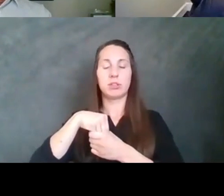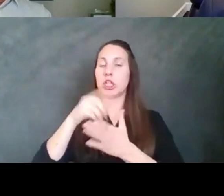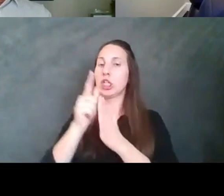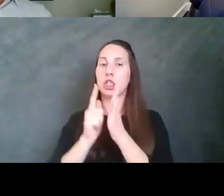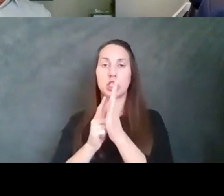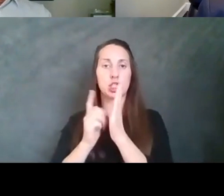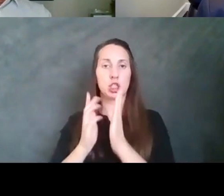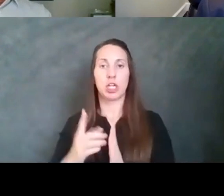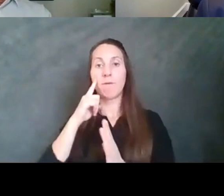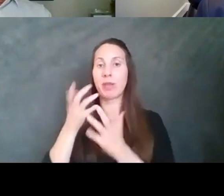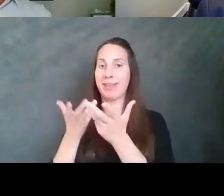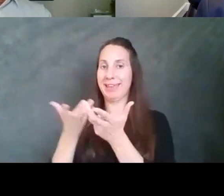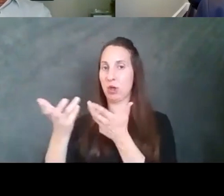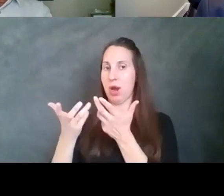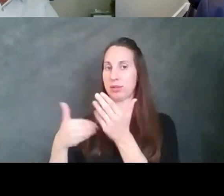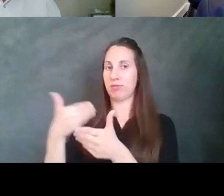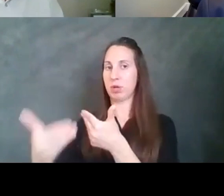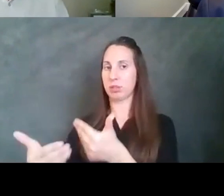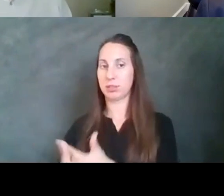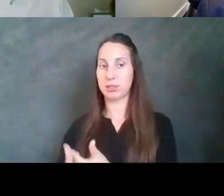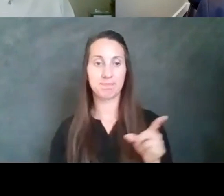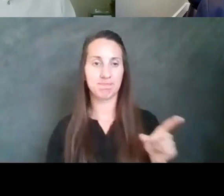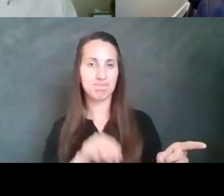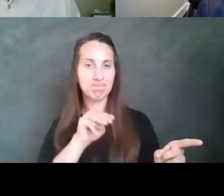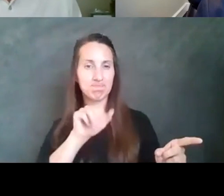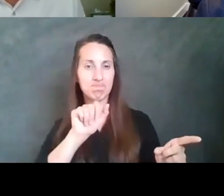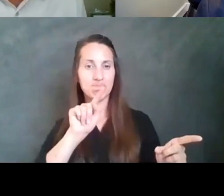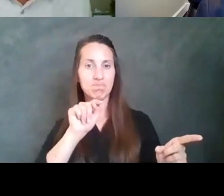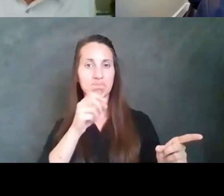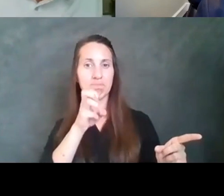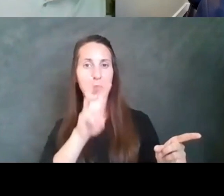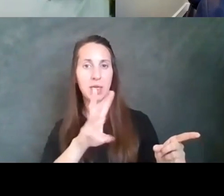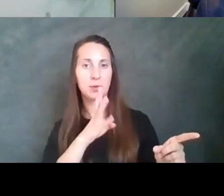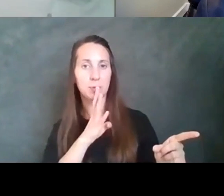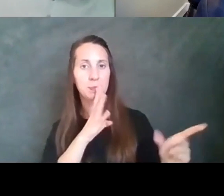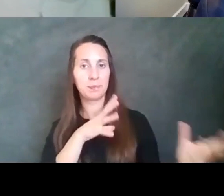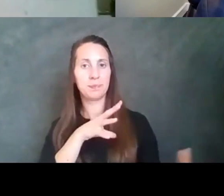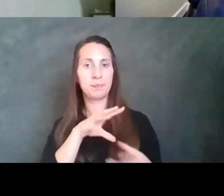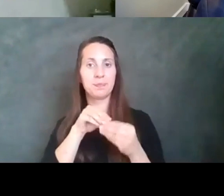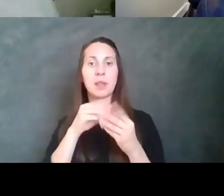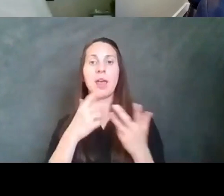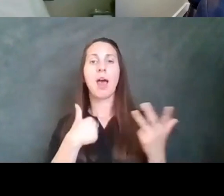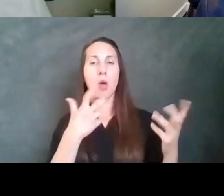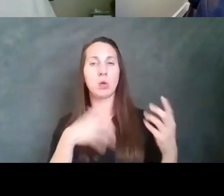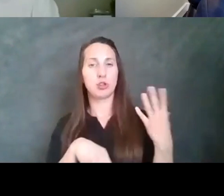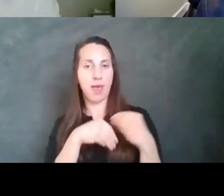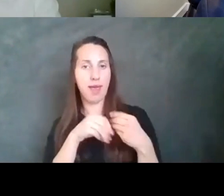And to add on to that, this is Matt Dietz. I